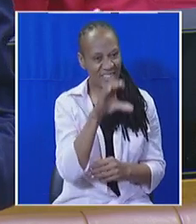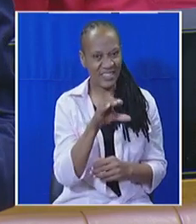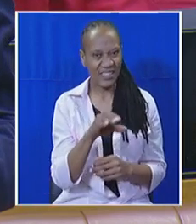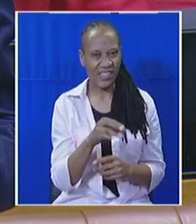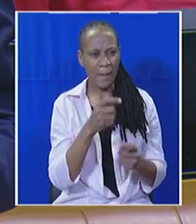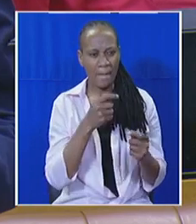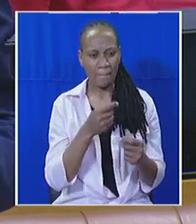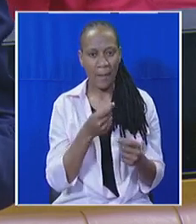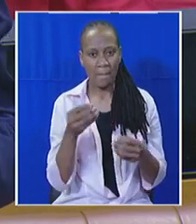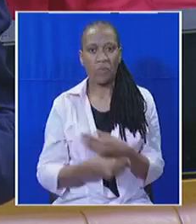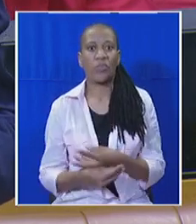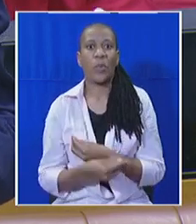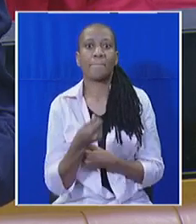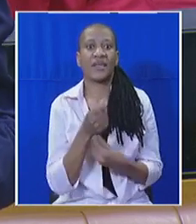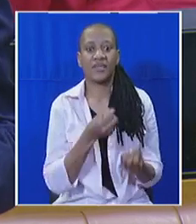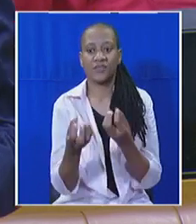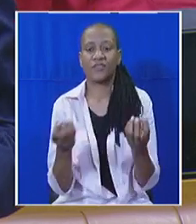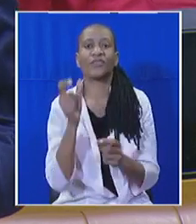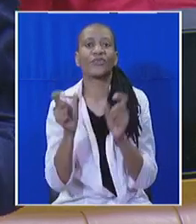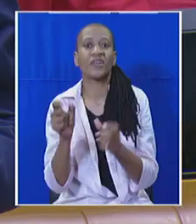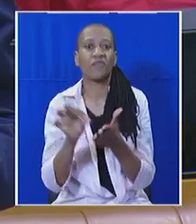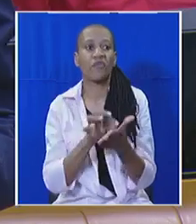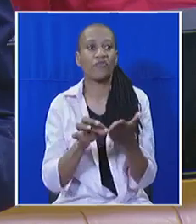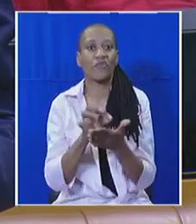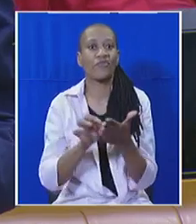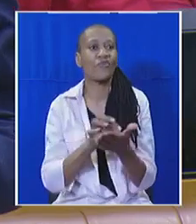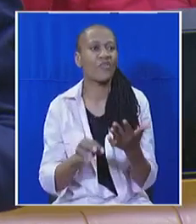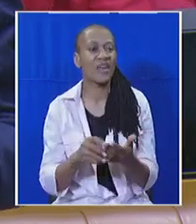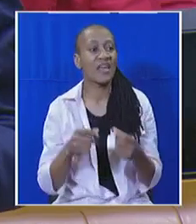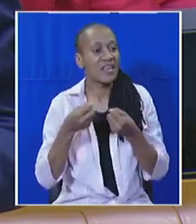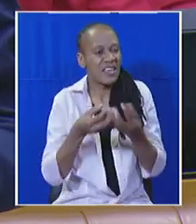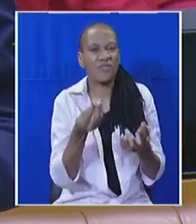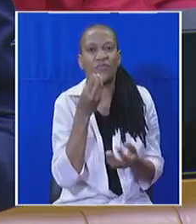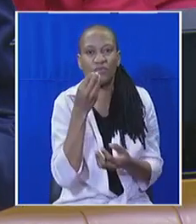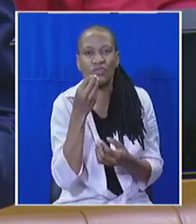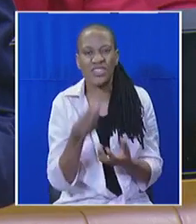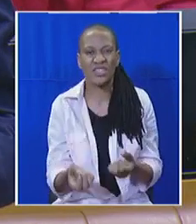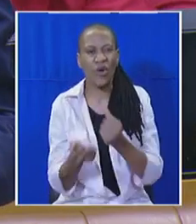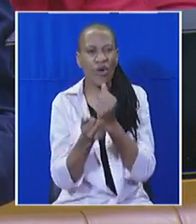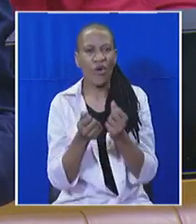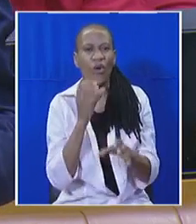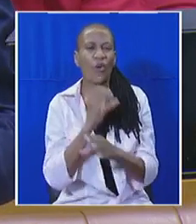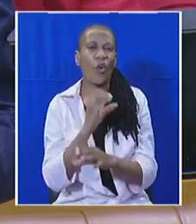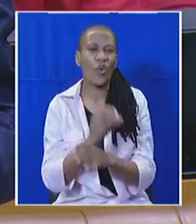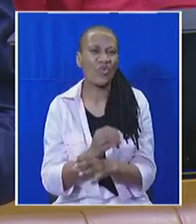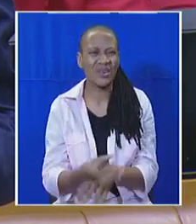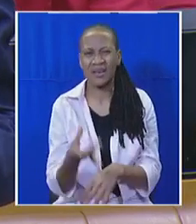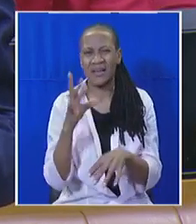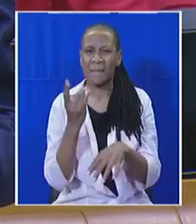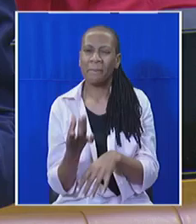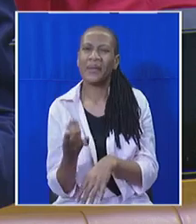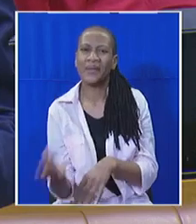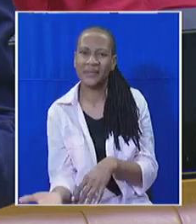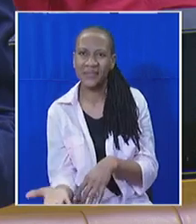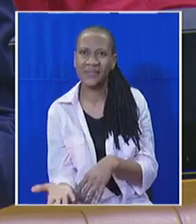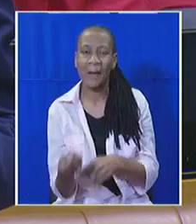bribe students to vote for them. That the ANC brought KFC, a Coca-Cola truck, bought meat, and even